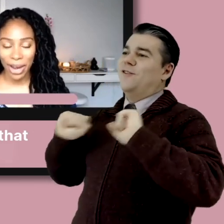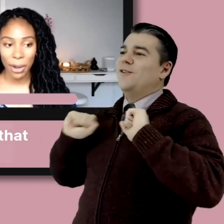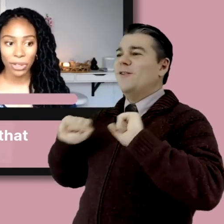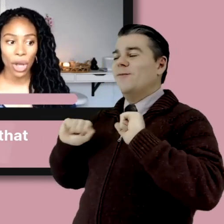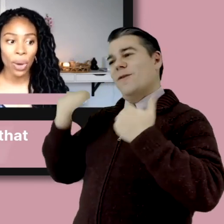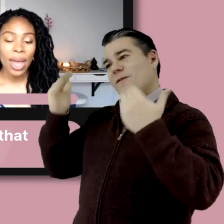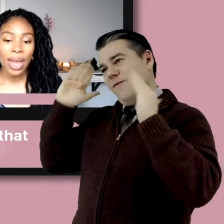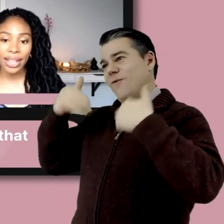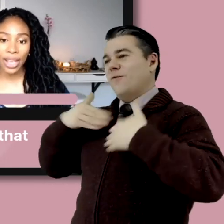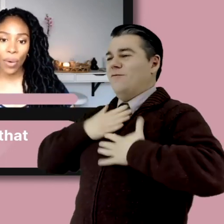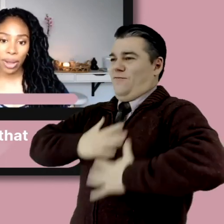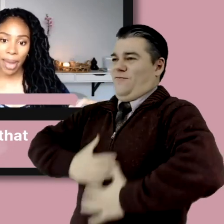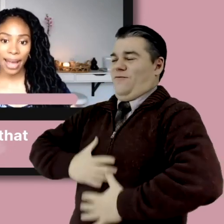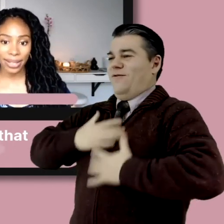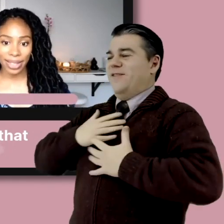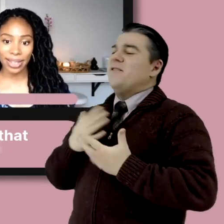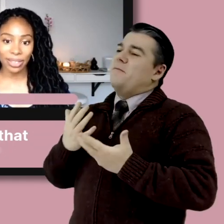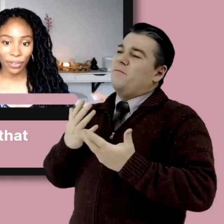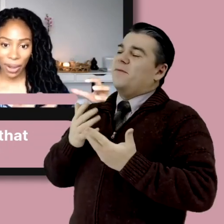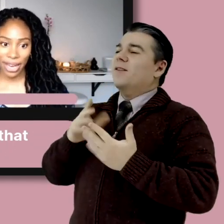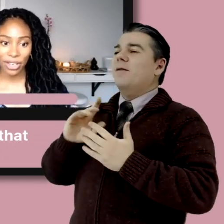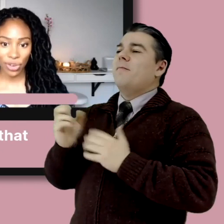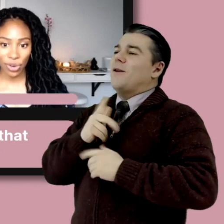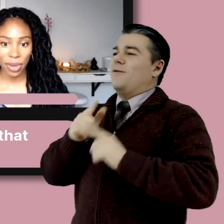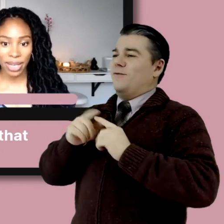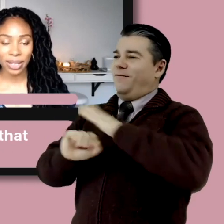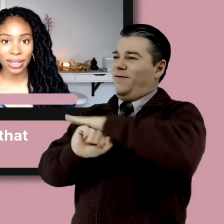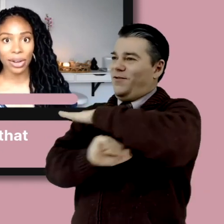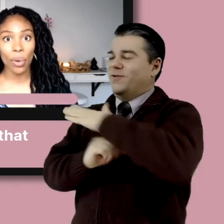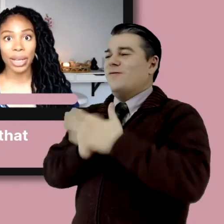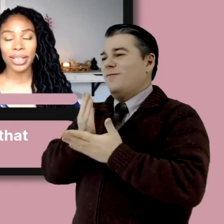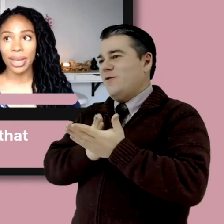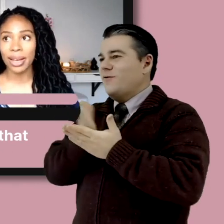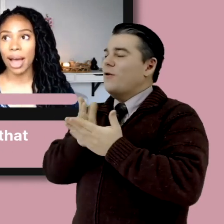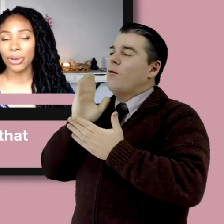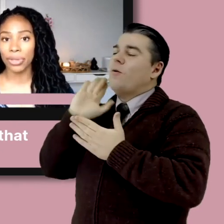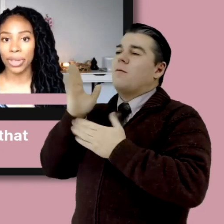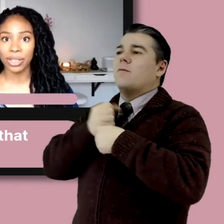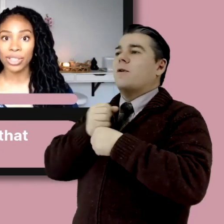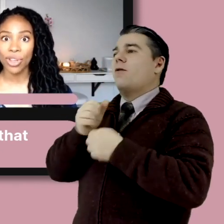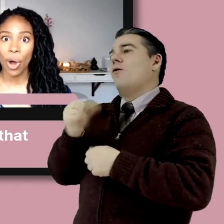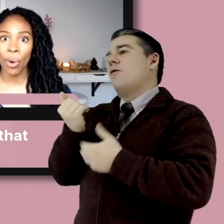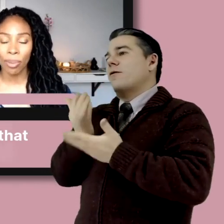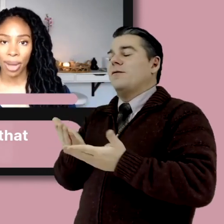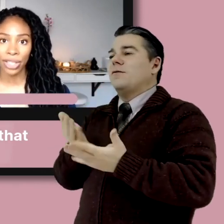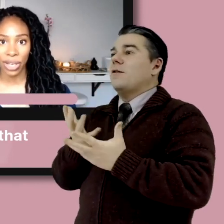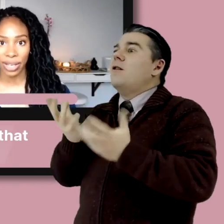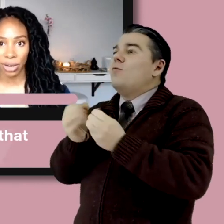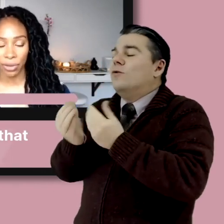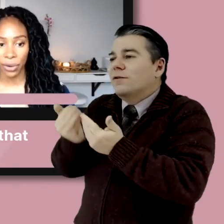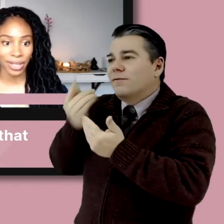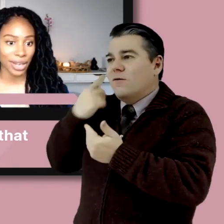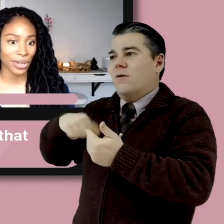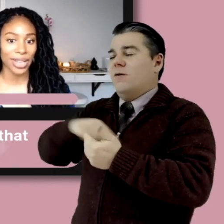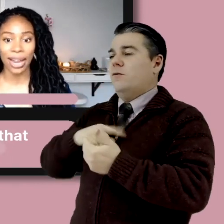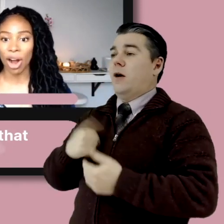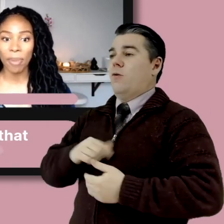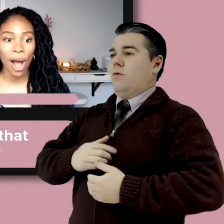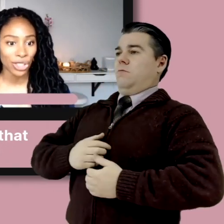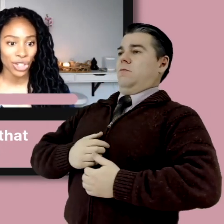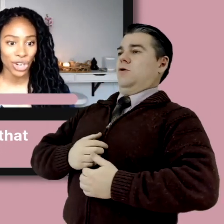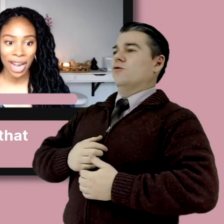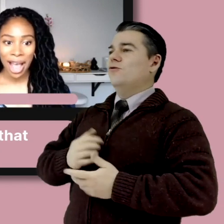work, So it's going back to these foundational pieces that are going to make other things so much easier for us. Like you're saying,